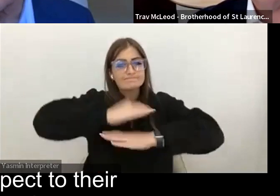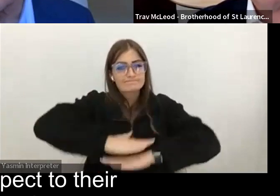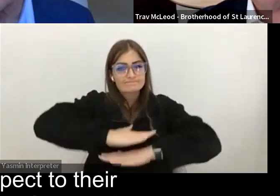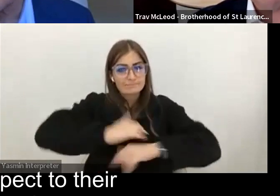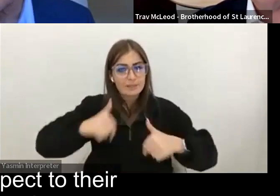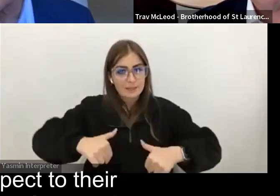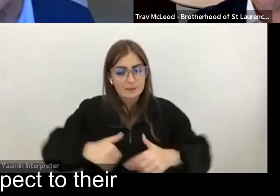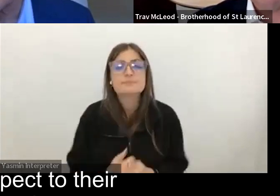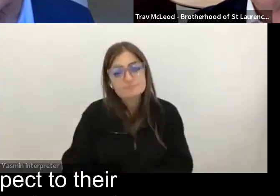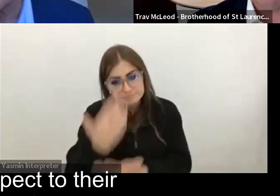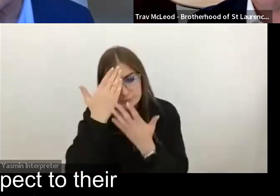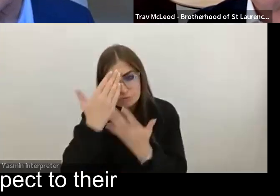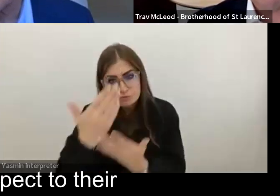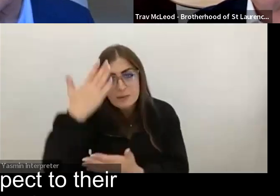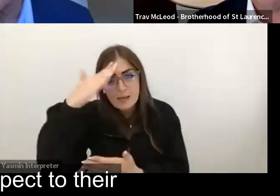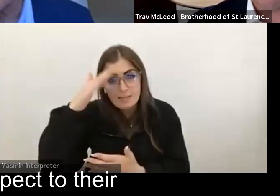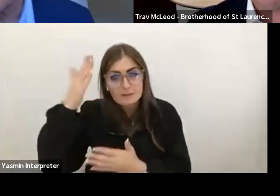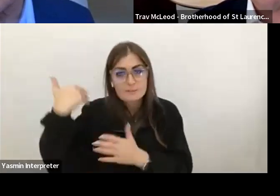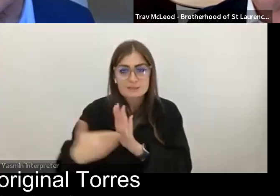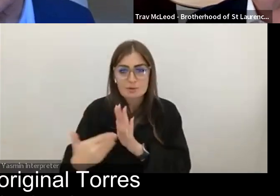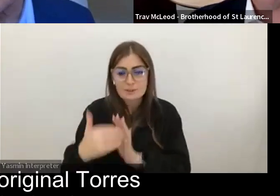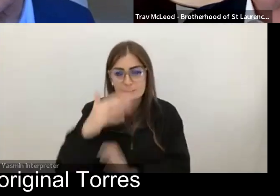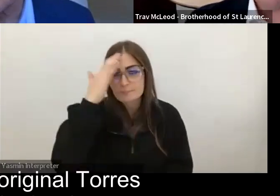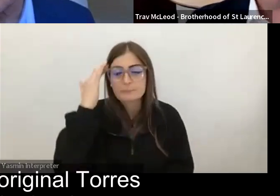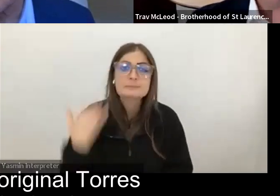Naarm, and pay respect to their elders past and present,